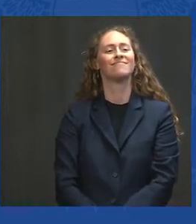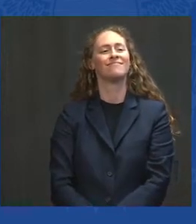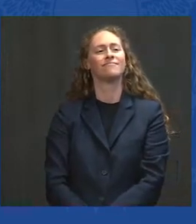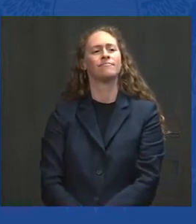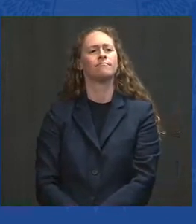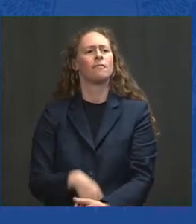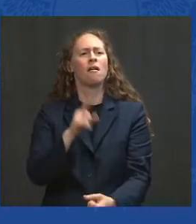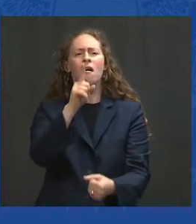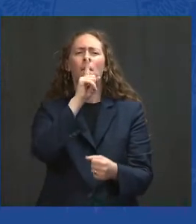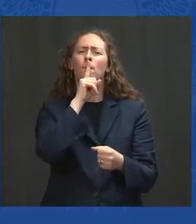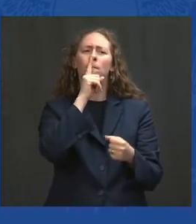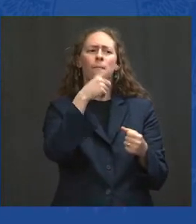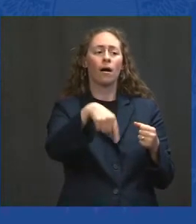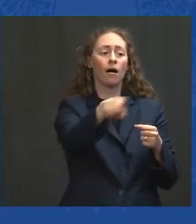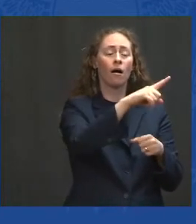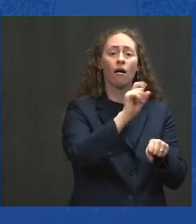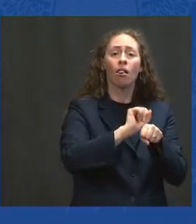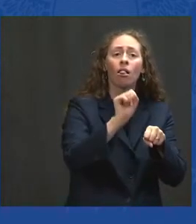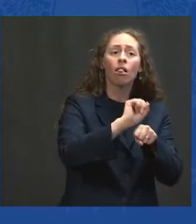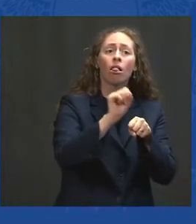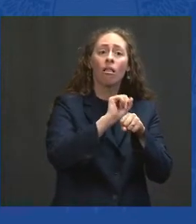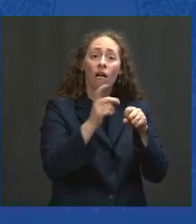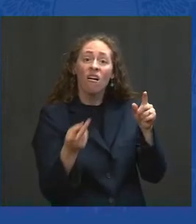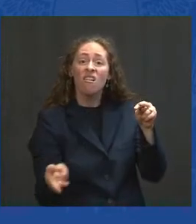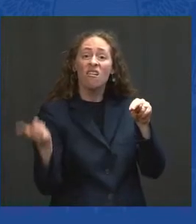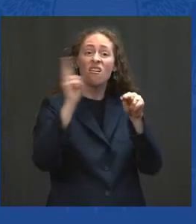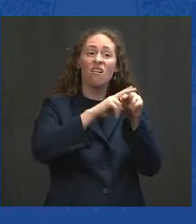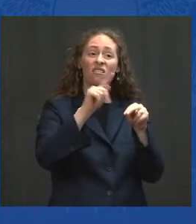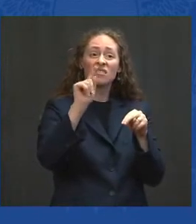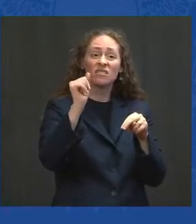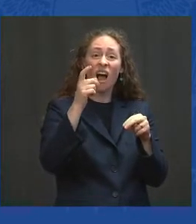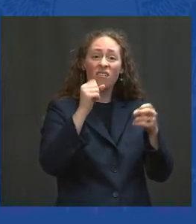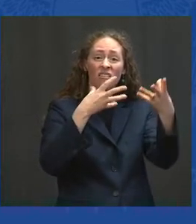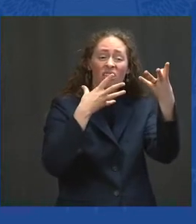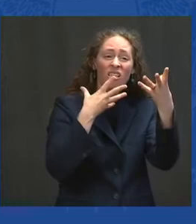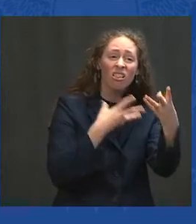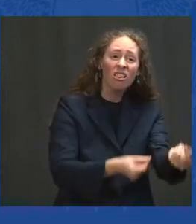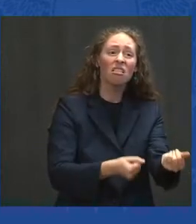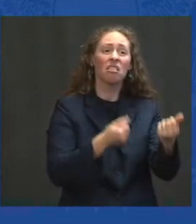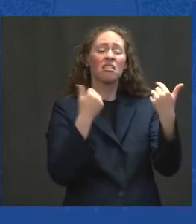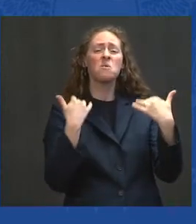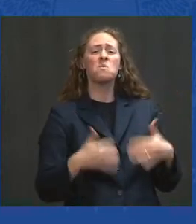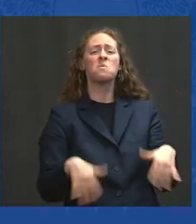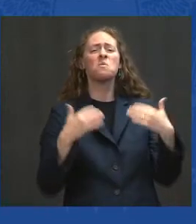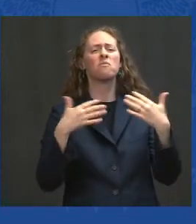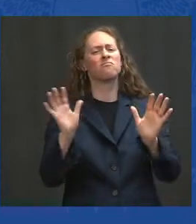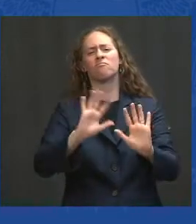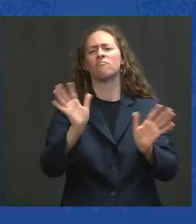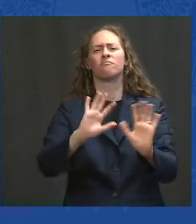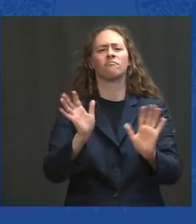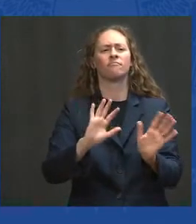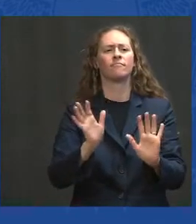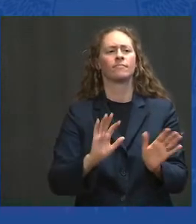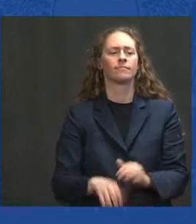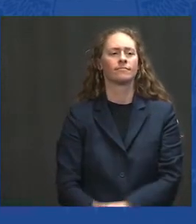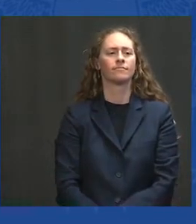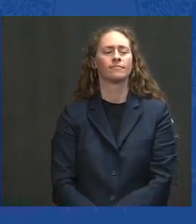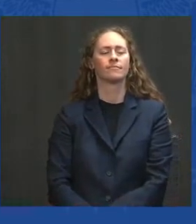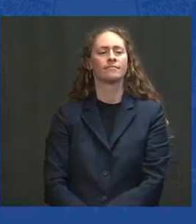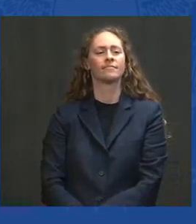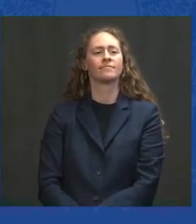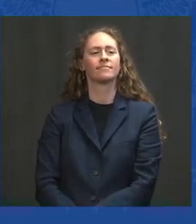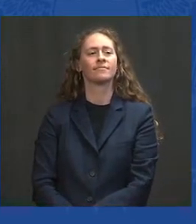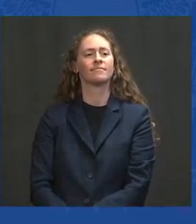let child poverty continue to stain the conscience or drag down our economy. And so I say to my colleagues in